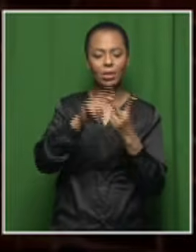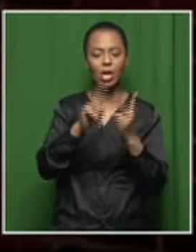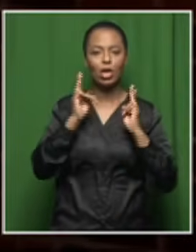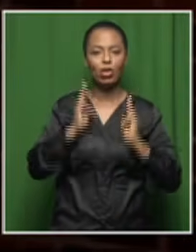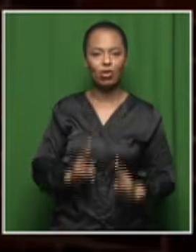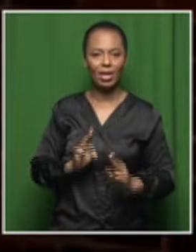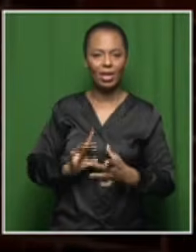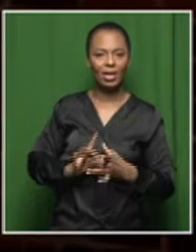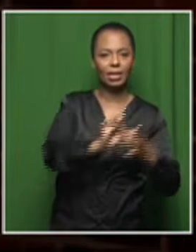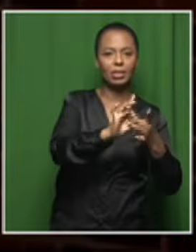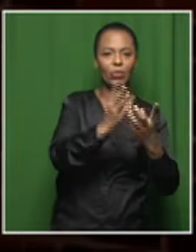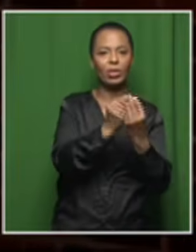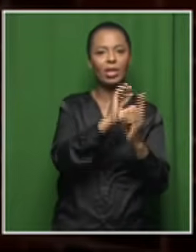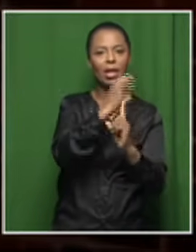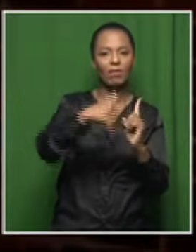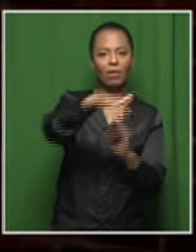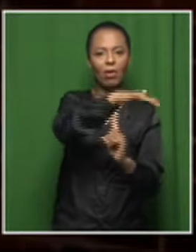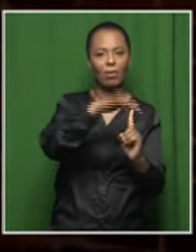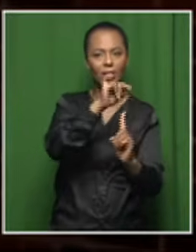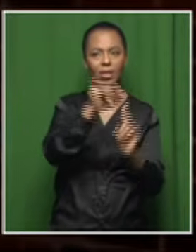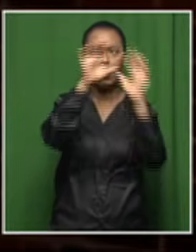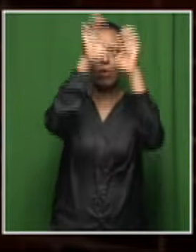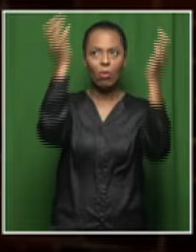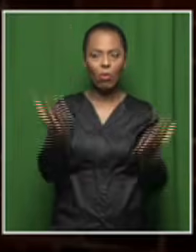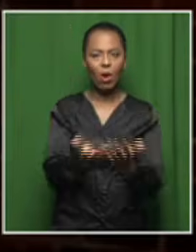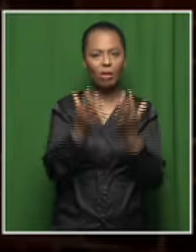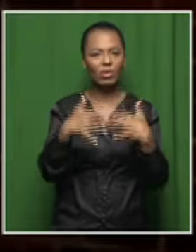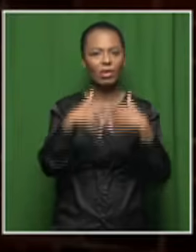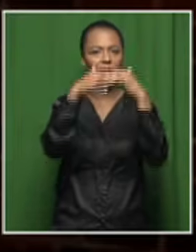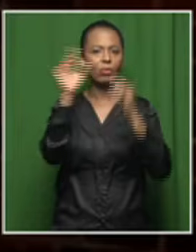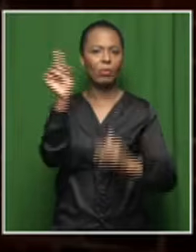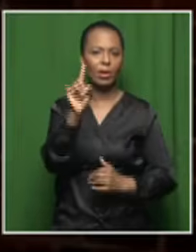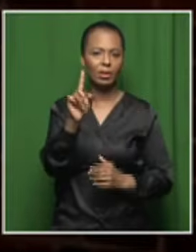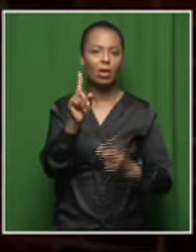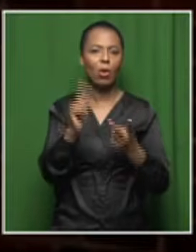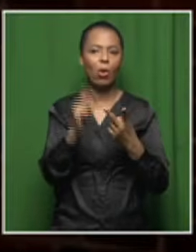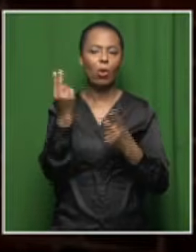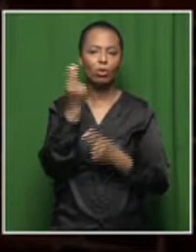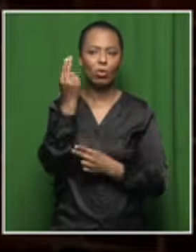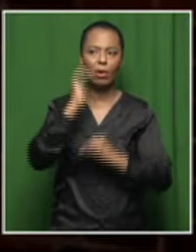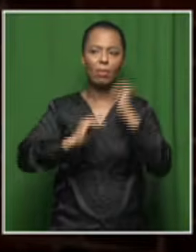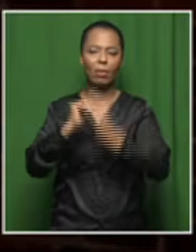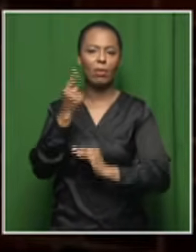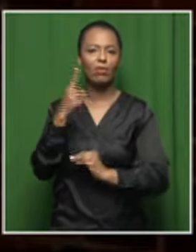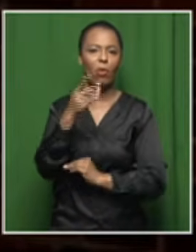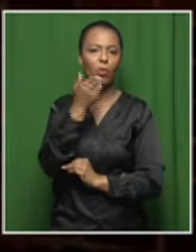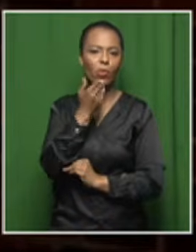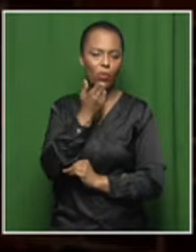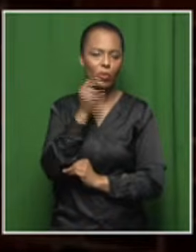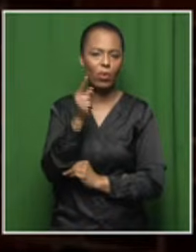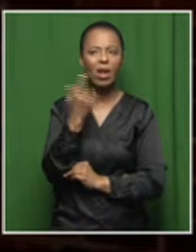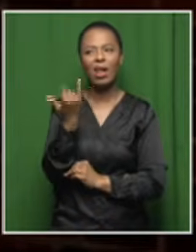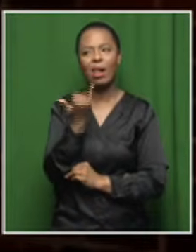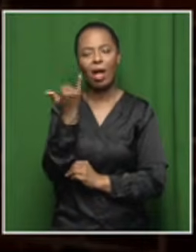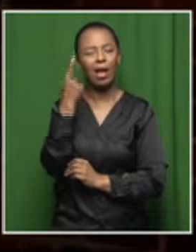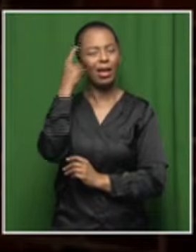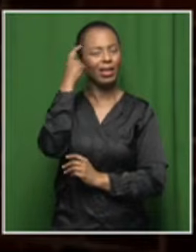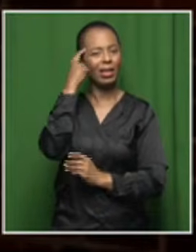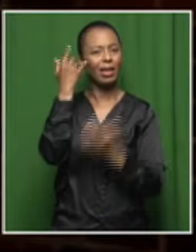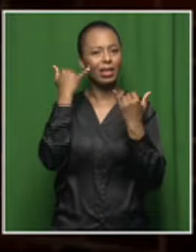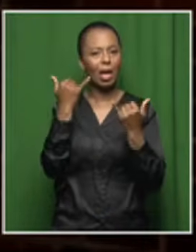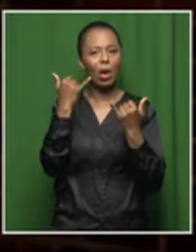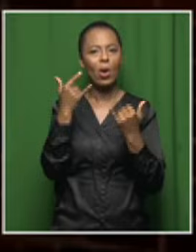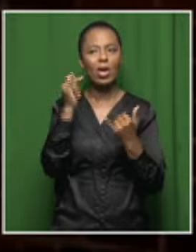relation to that, asking what world are we creating and then who are we building it for? Yeah. So thinking about what will we